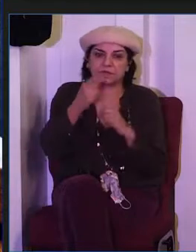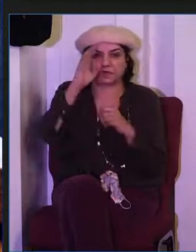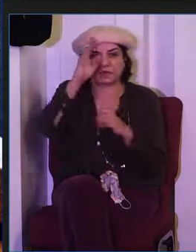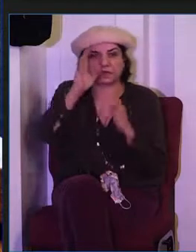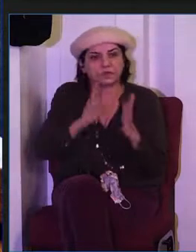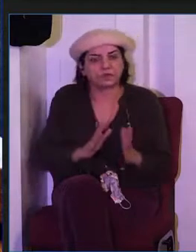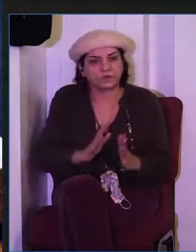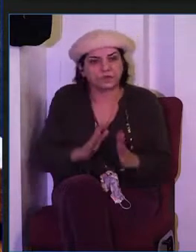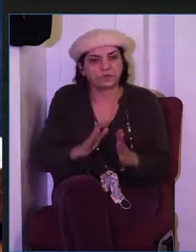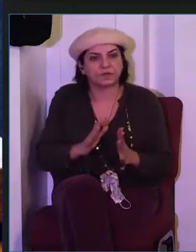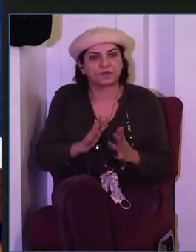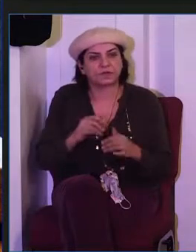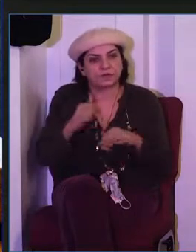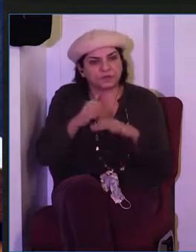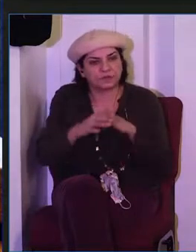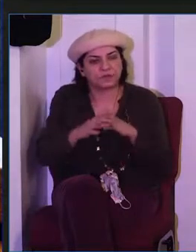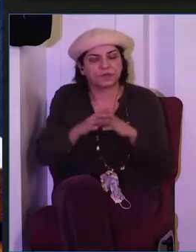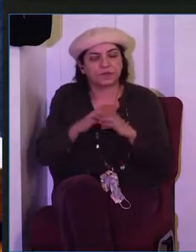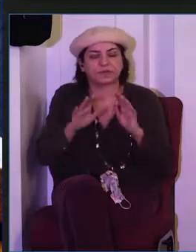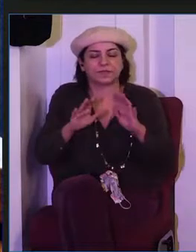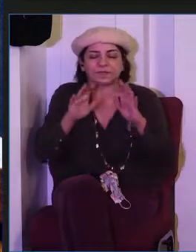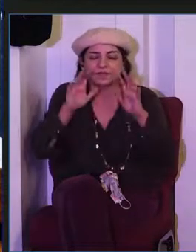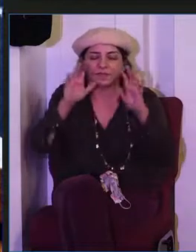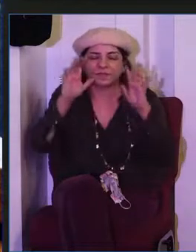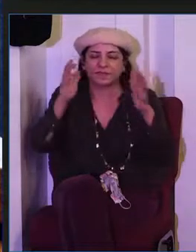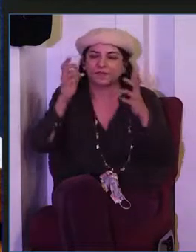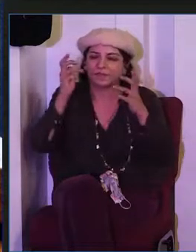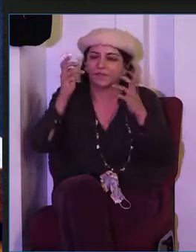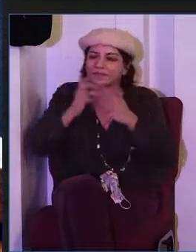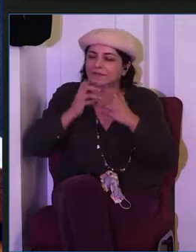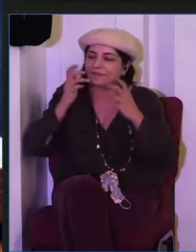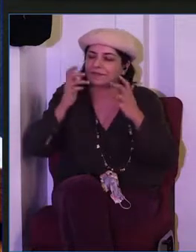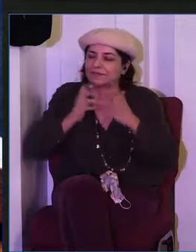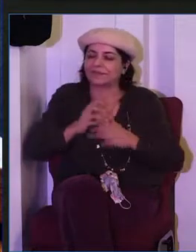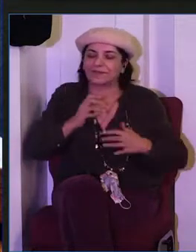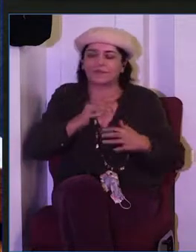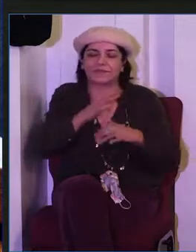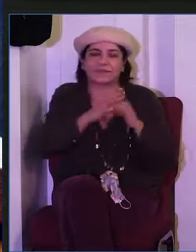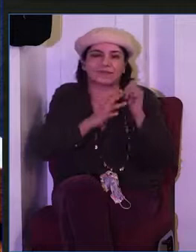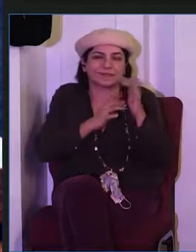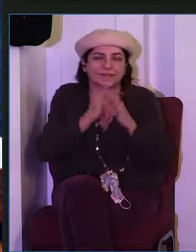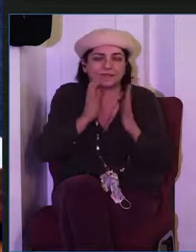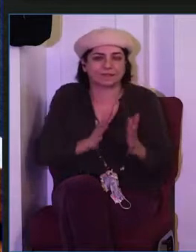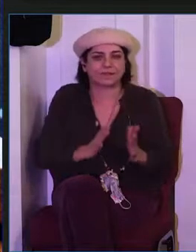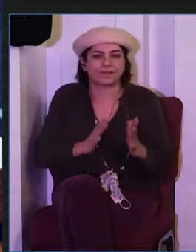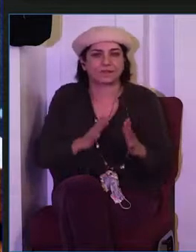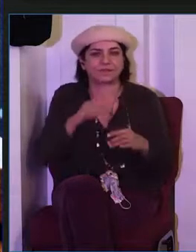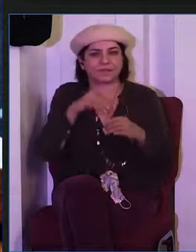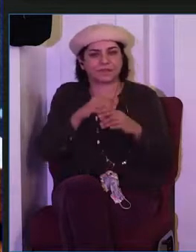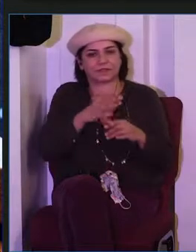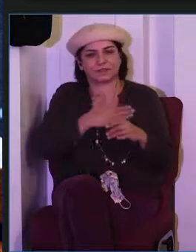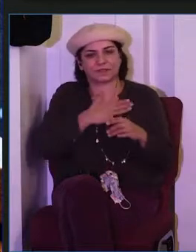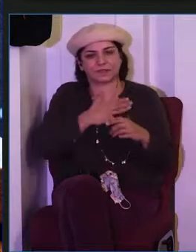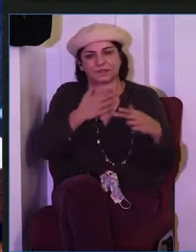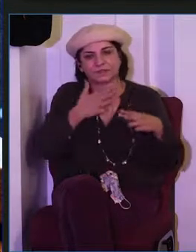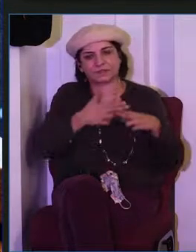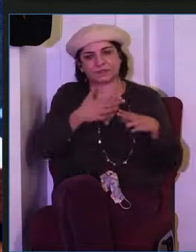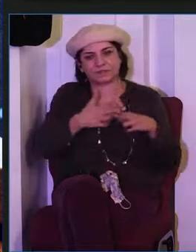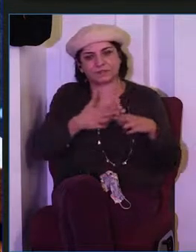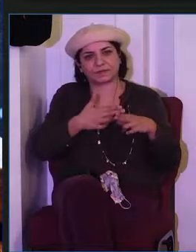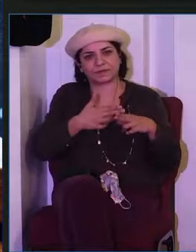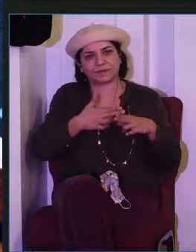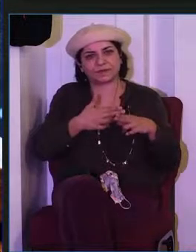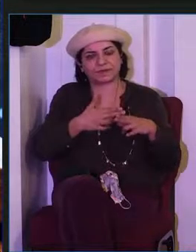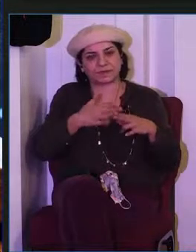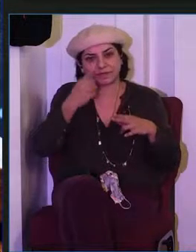great Comforter, the Holy Spirit, in my name to teach you everything and to remind you of all